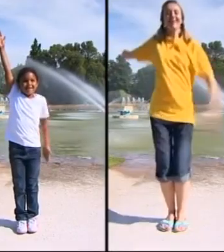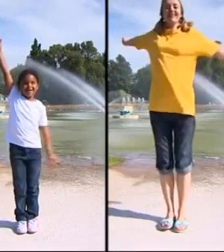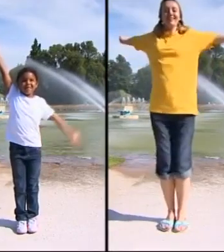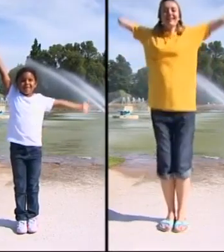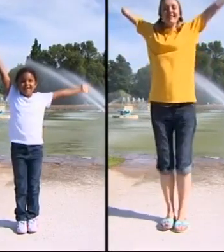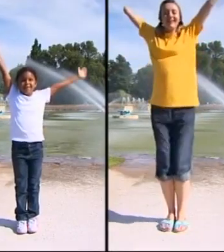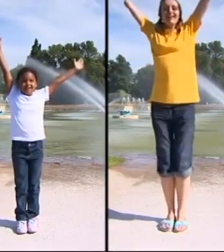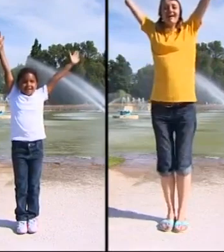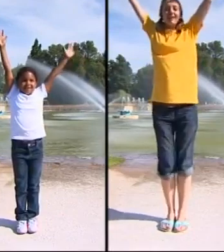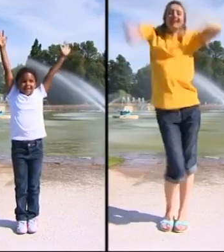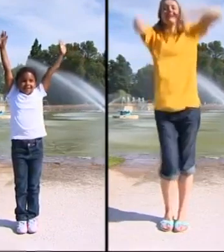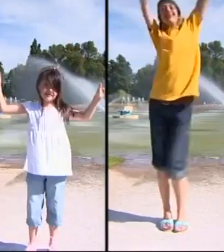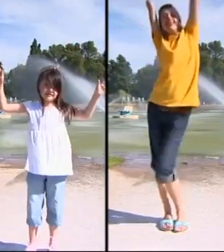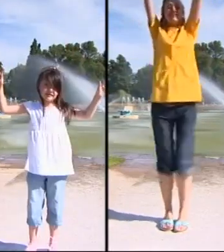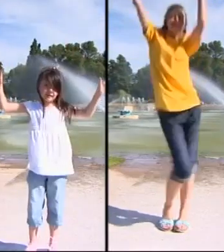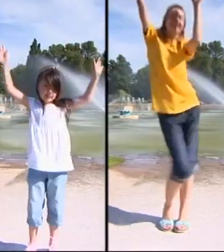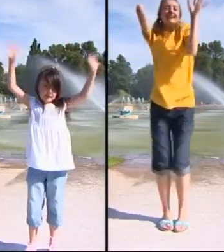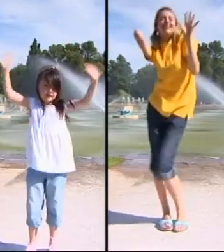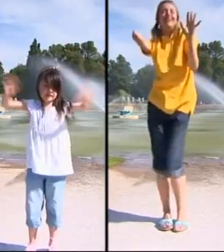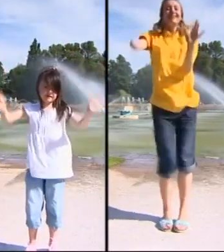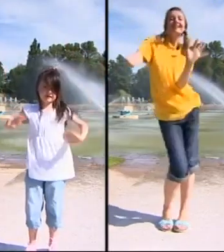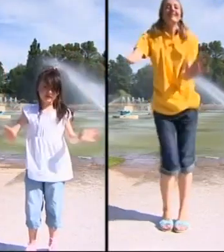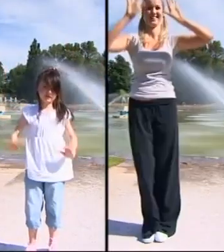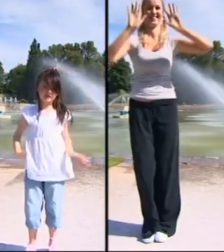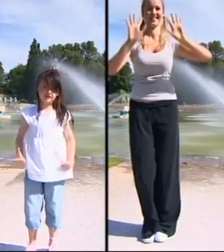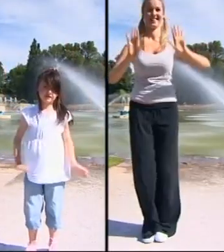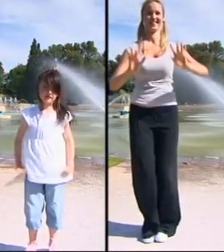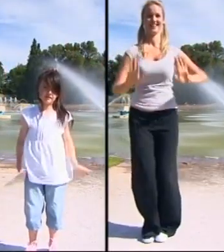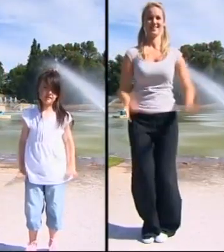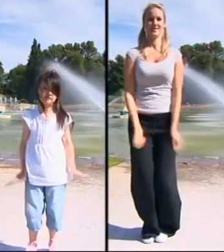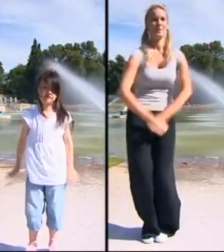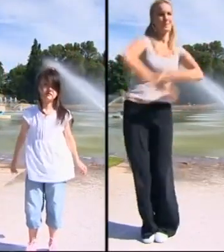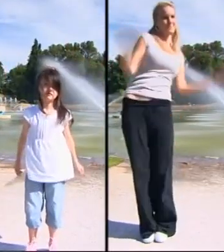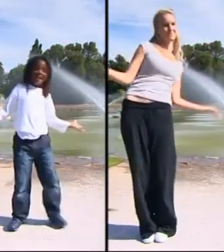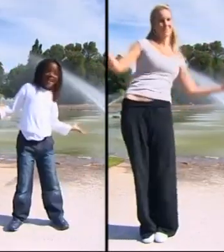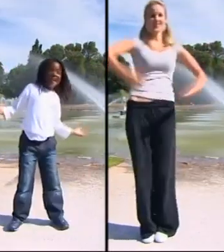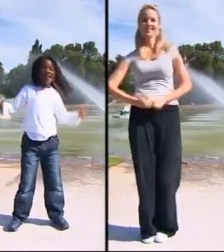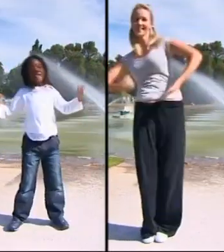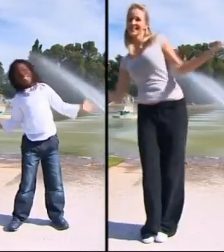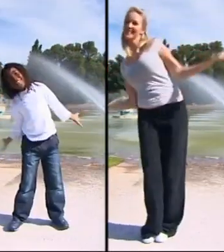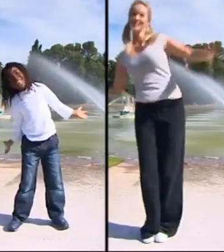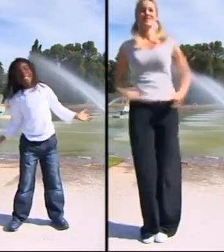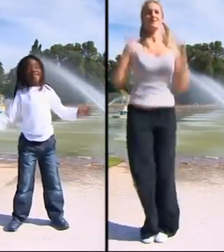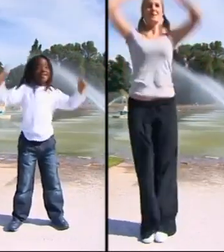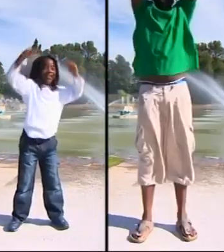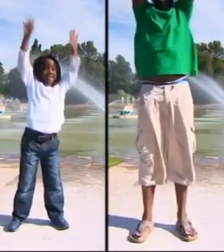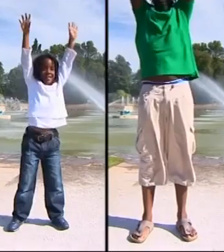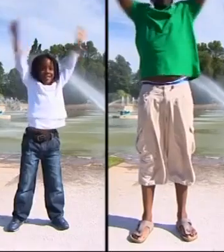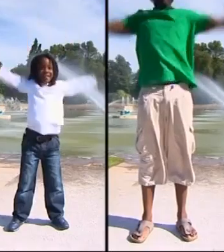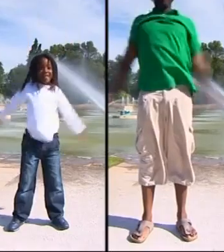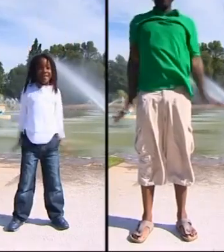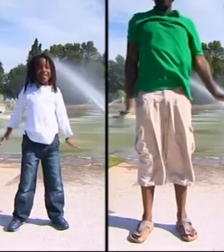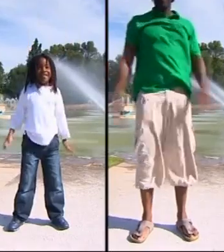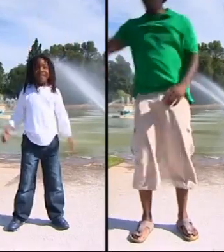sun come shine. But come the rain, I still don't mind. Sometimes summer skies